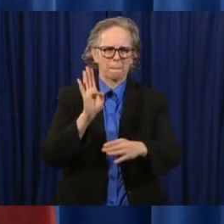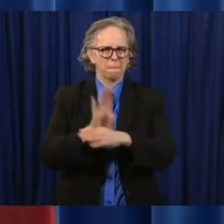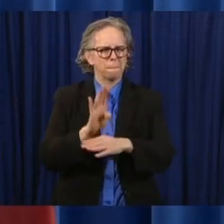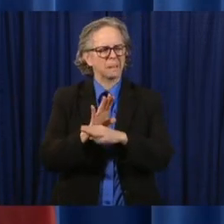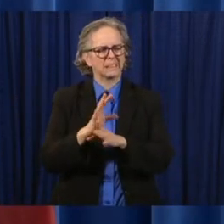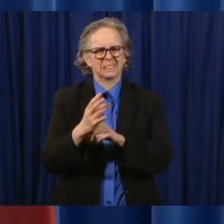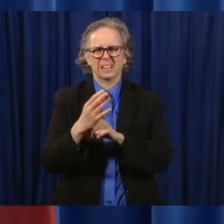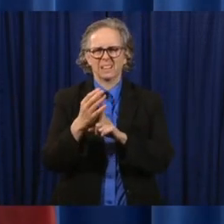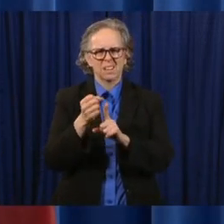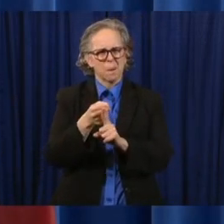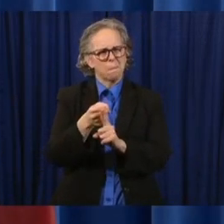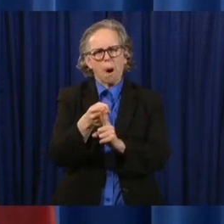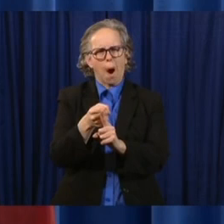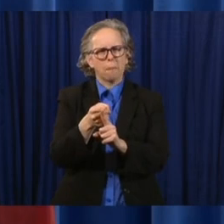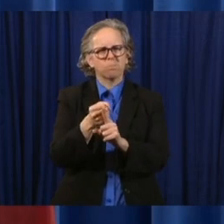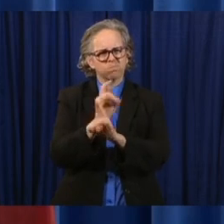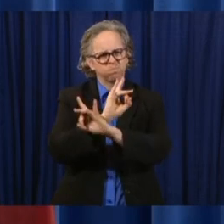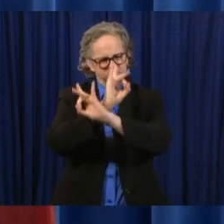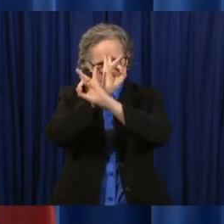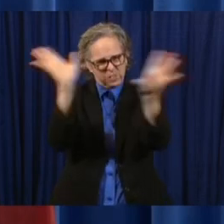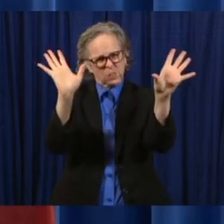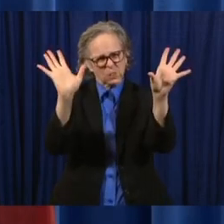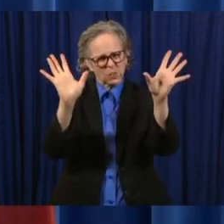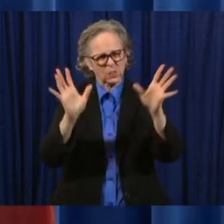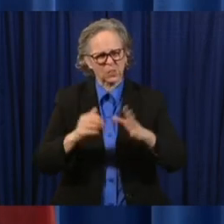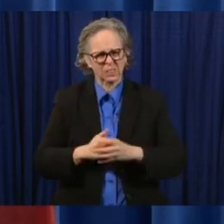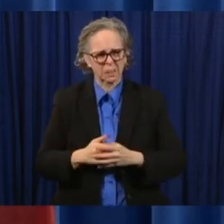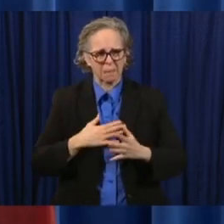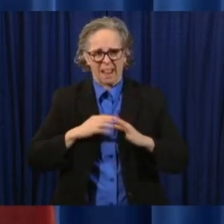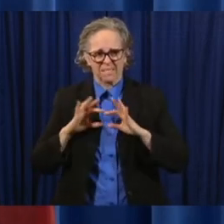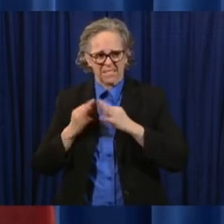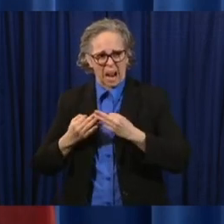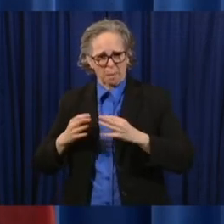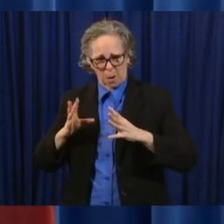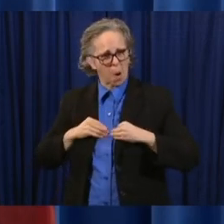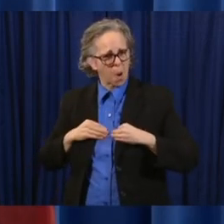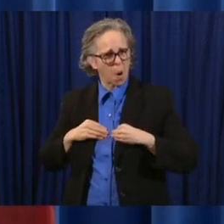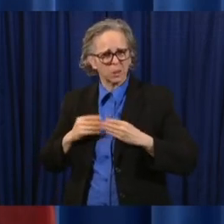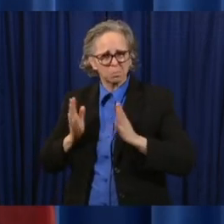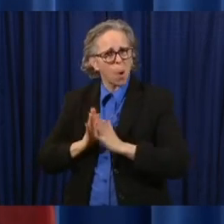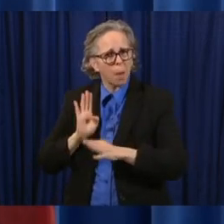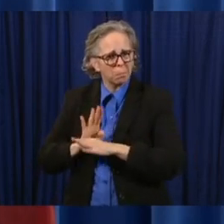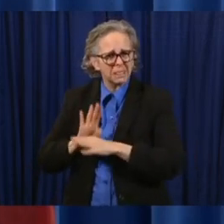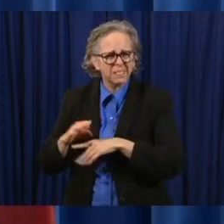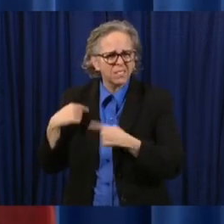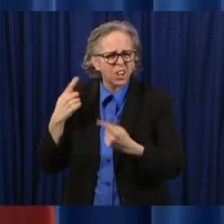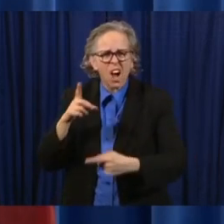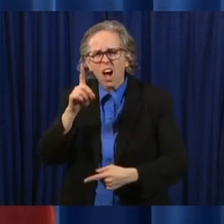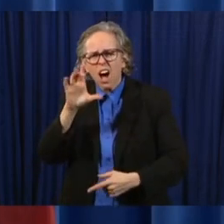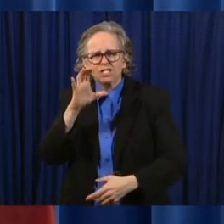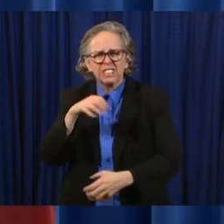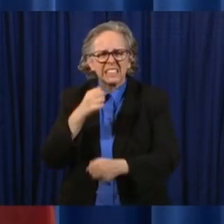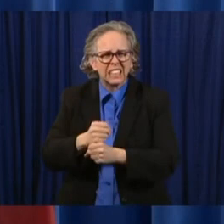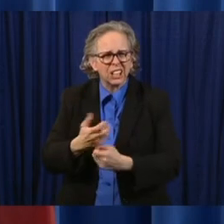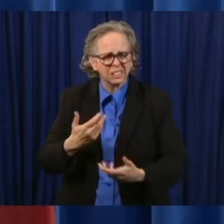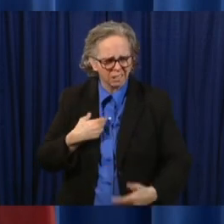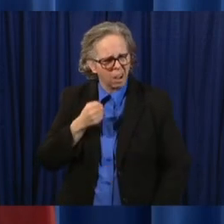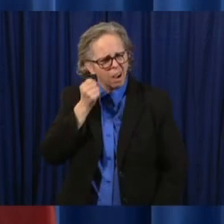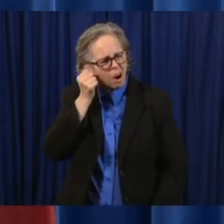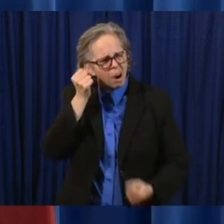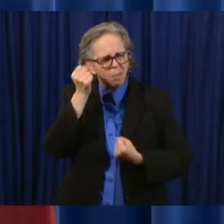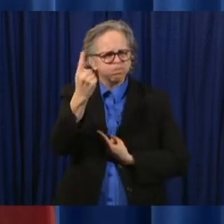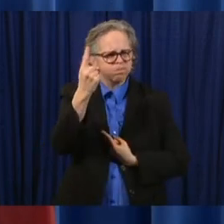family has had small businesses for 100 years. We have a small business that has closed down, that there's nothing